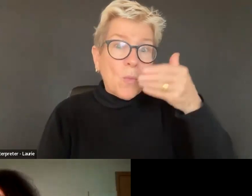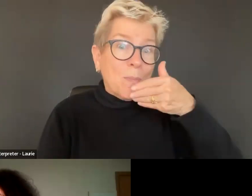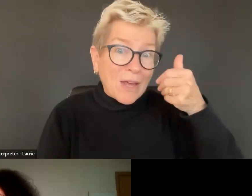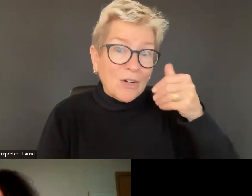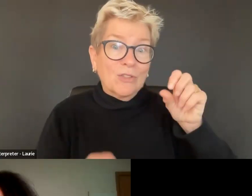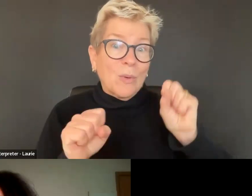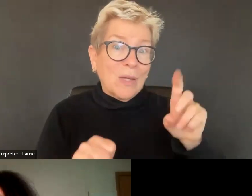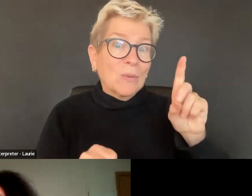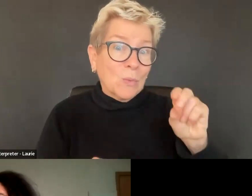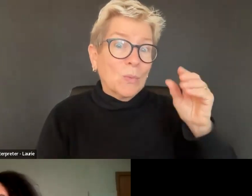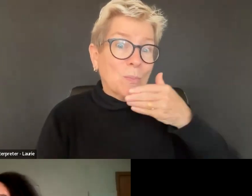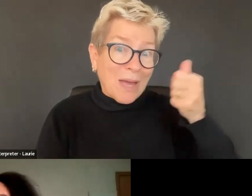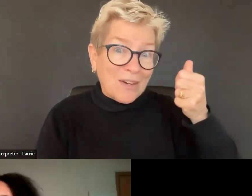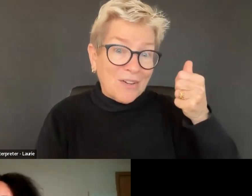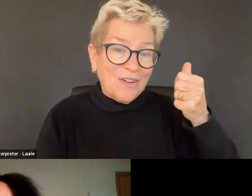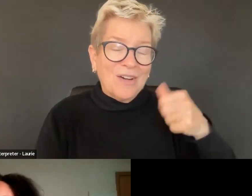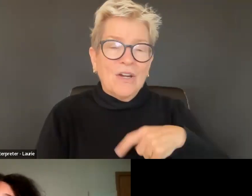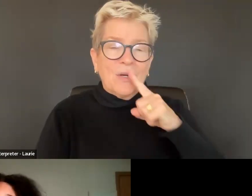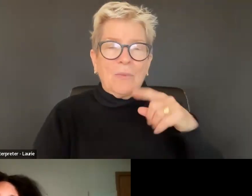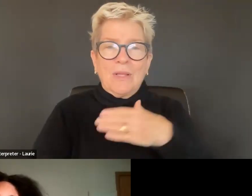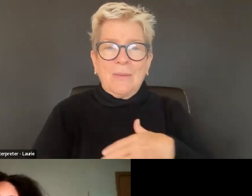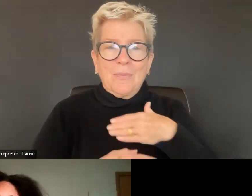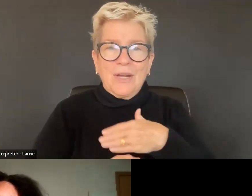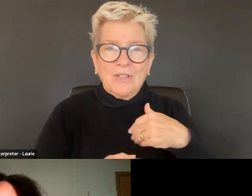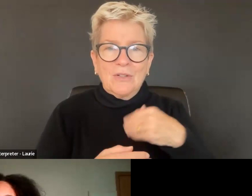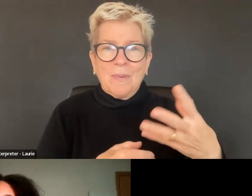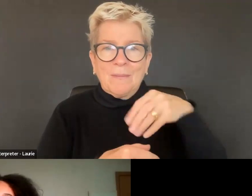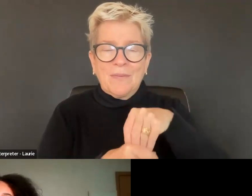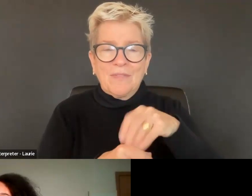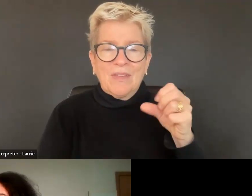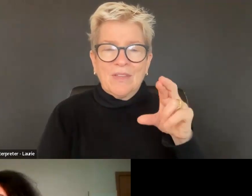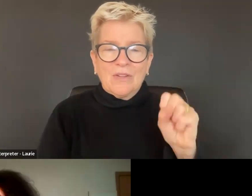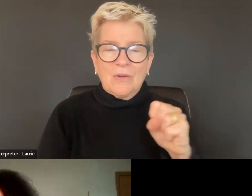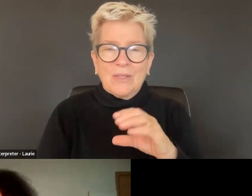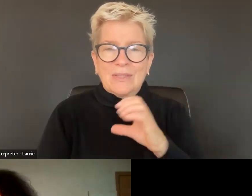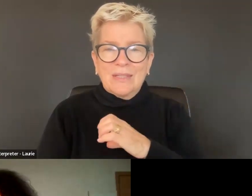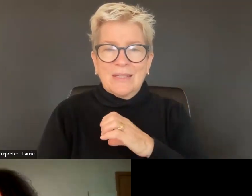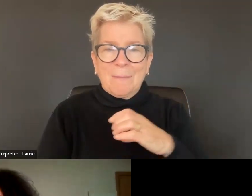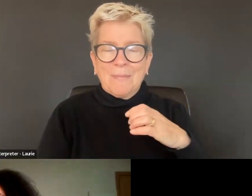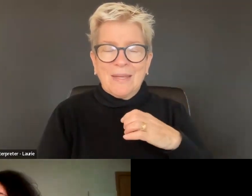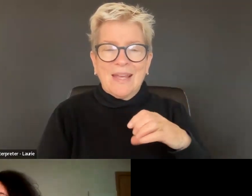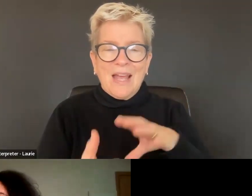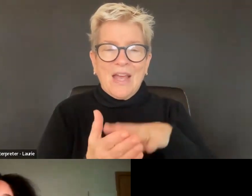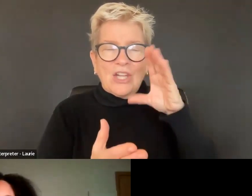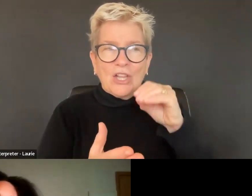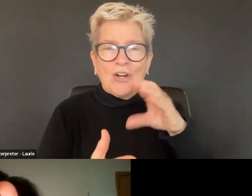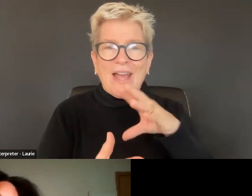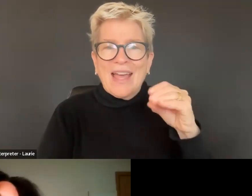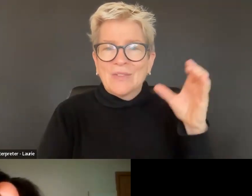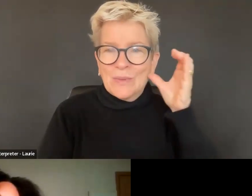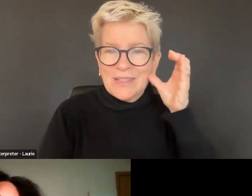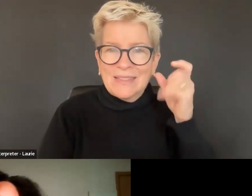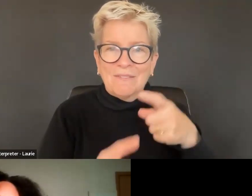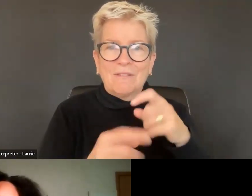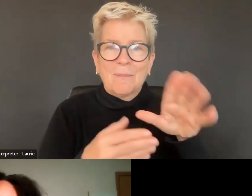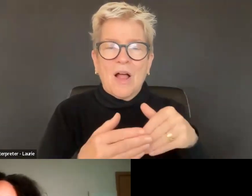can do better. And I really appreciate the opportunity to be a part of the CRIS Committee and to learn and to listen from all of